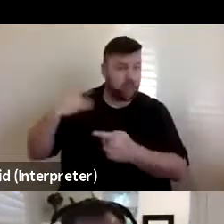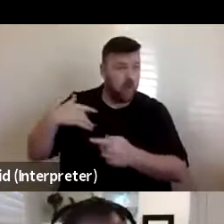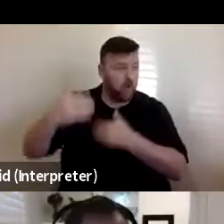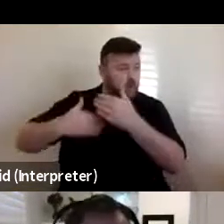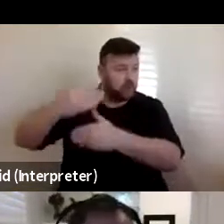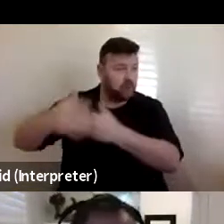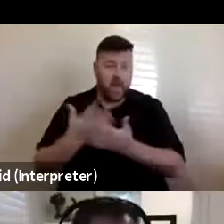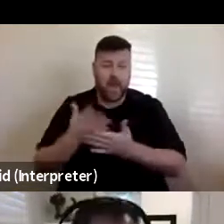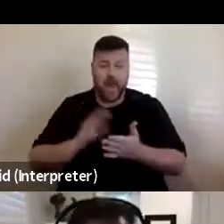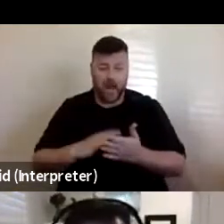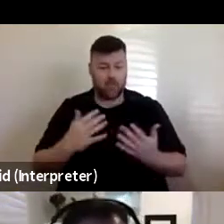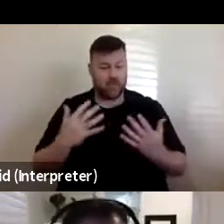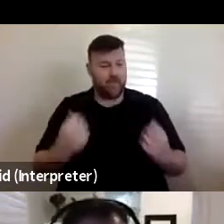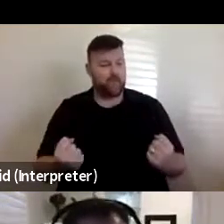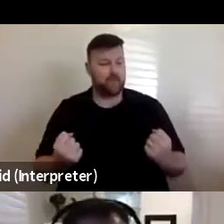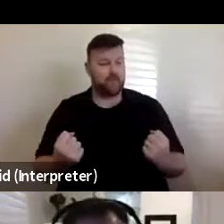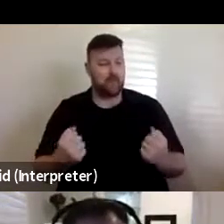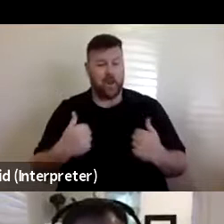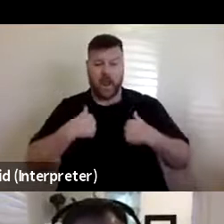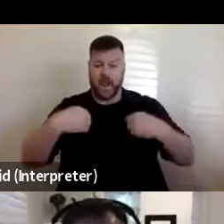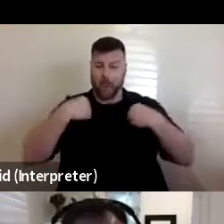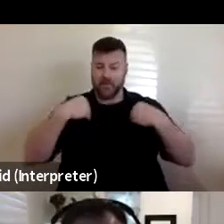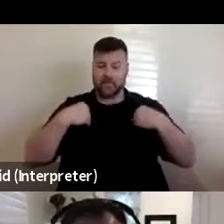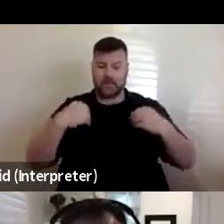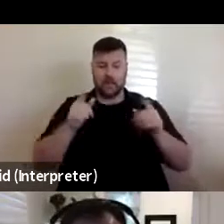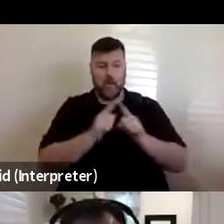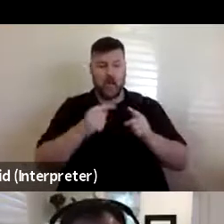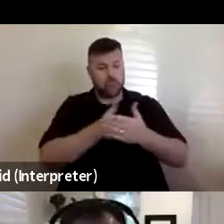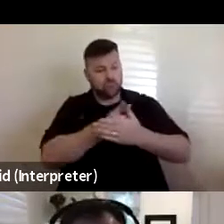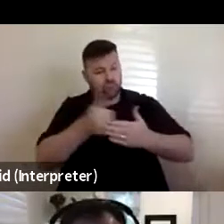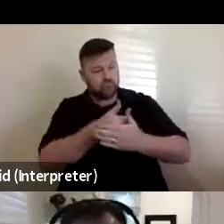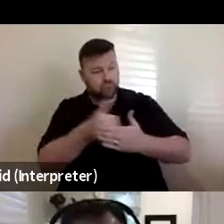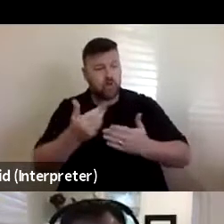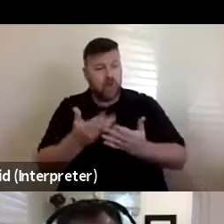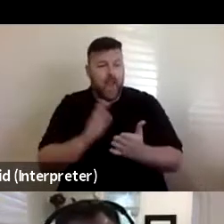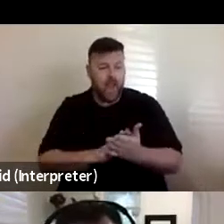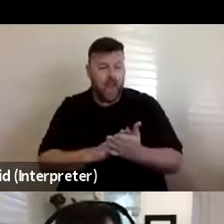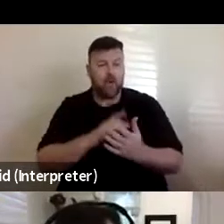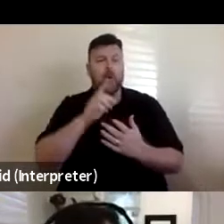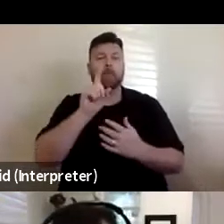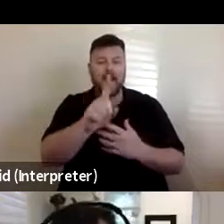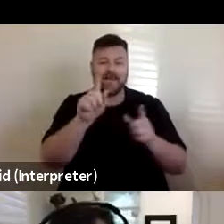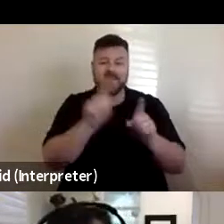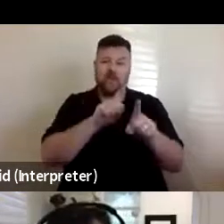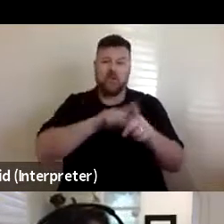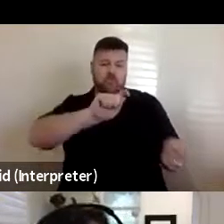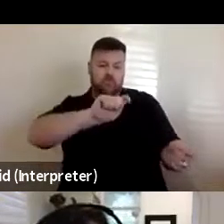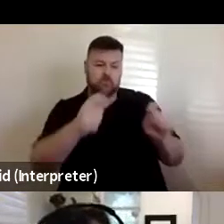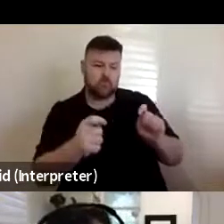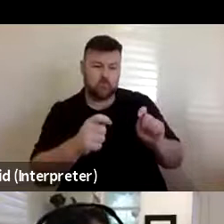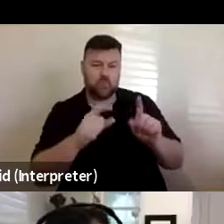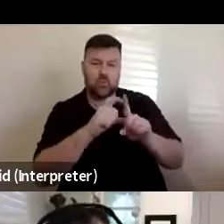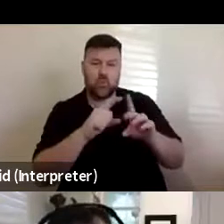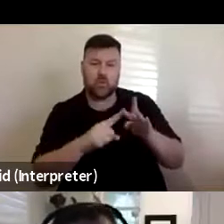a semblance of business as usual or normality using digital as the de facto stage, if you